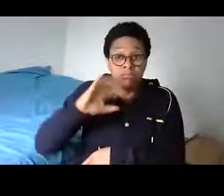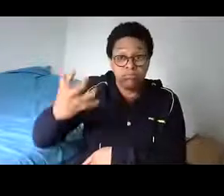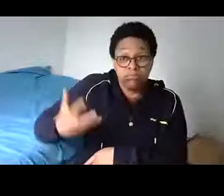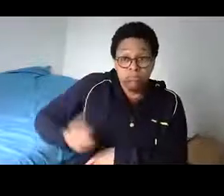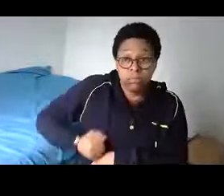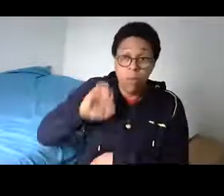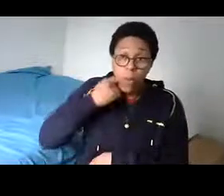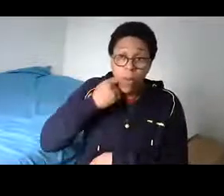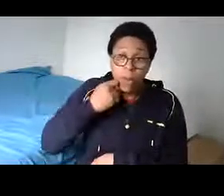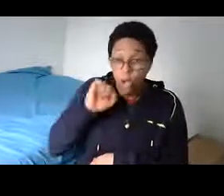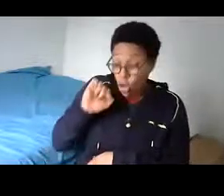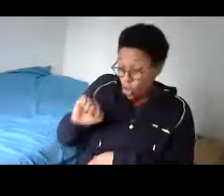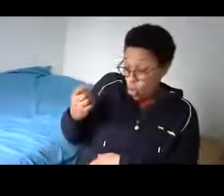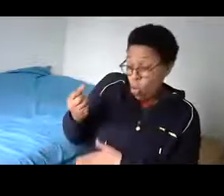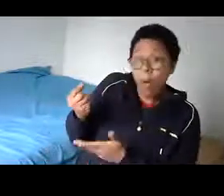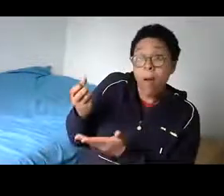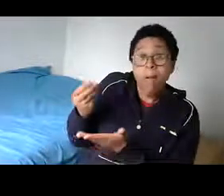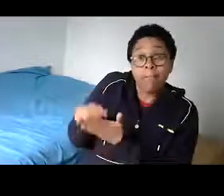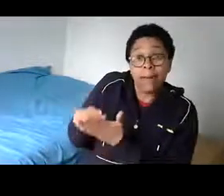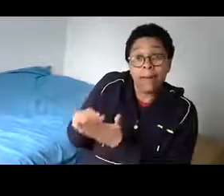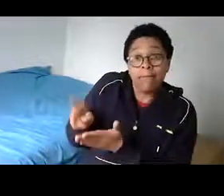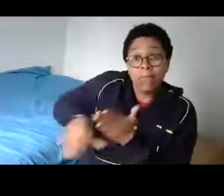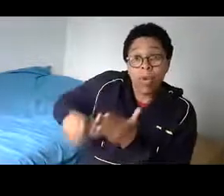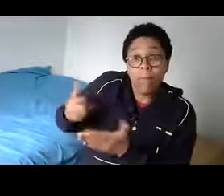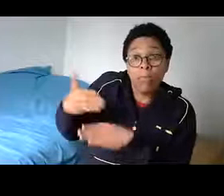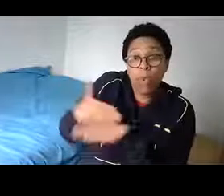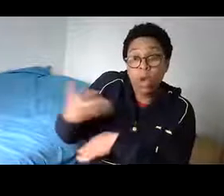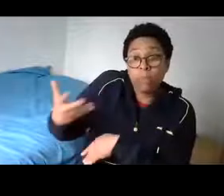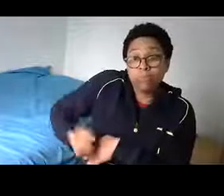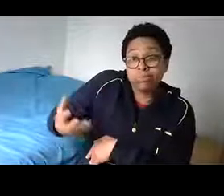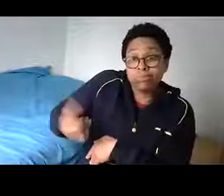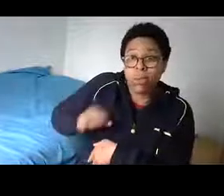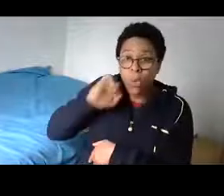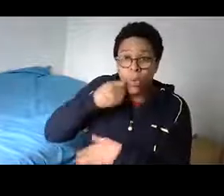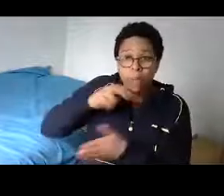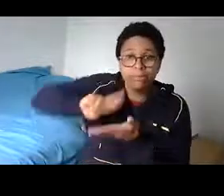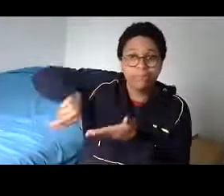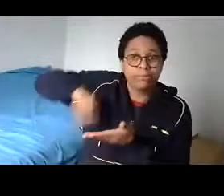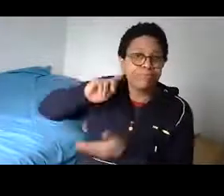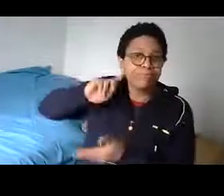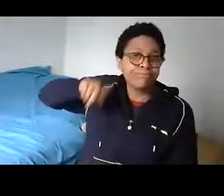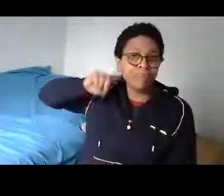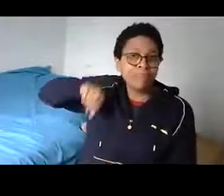employment. So they take into account two things. I really should follow my slide.